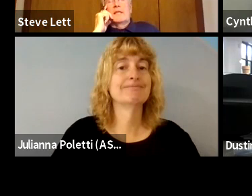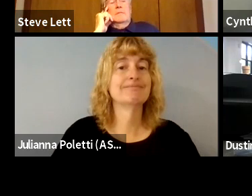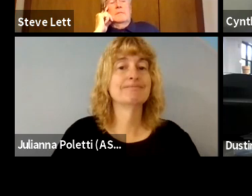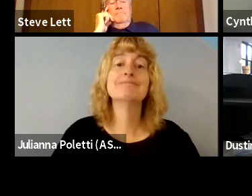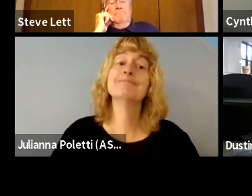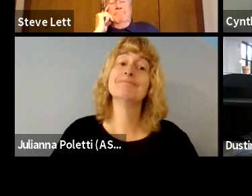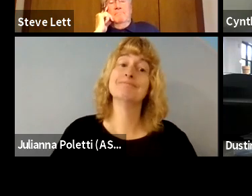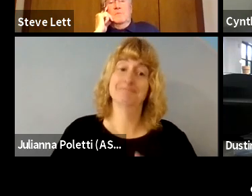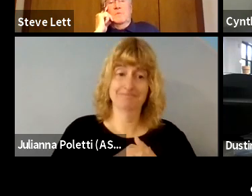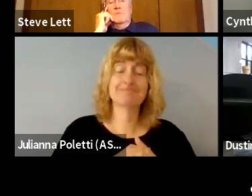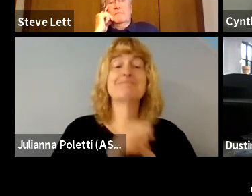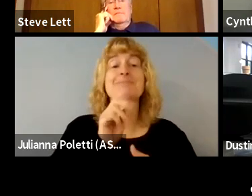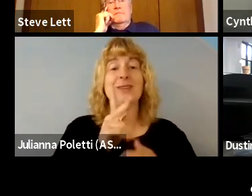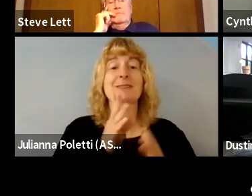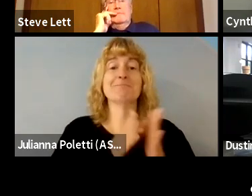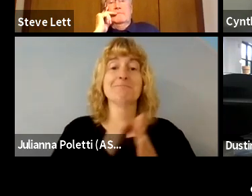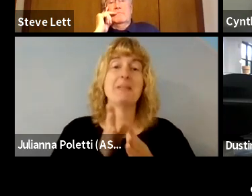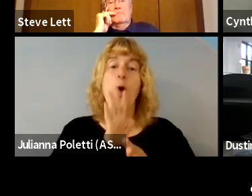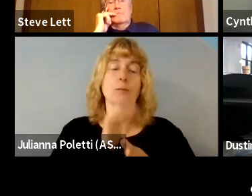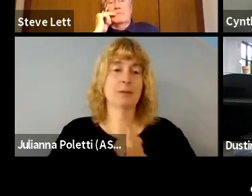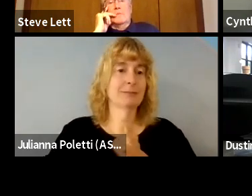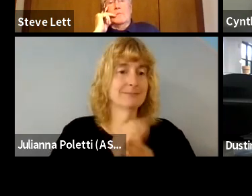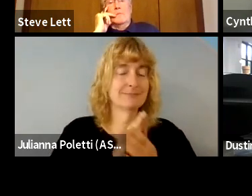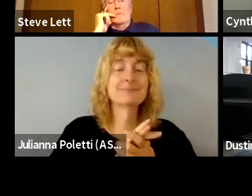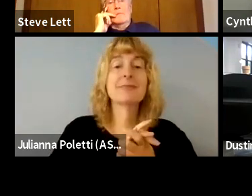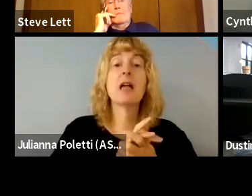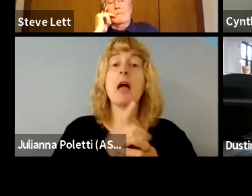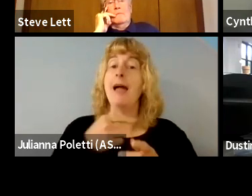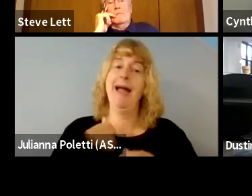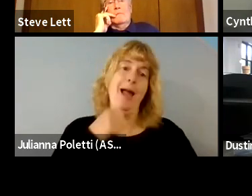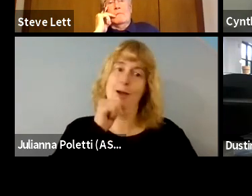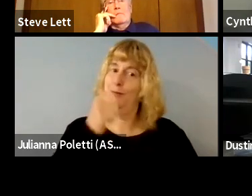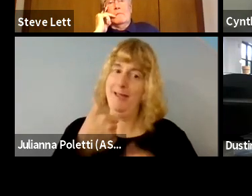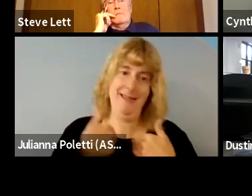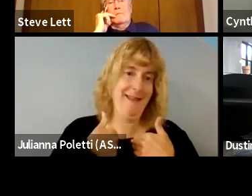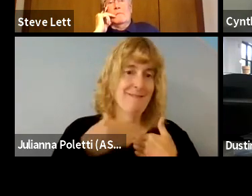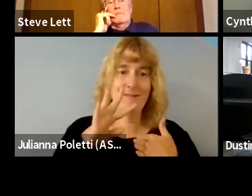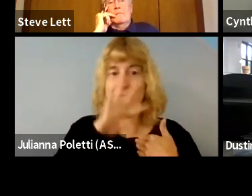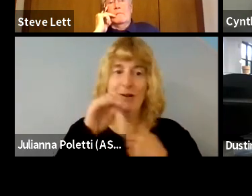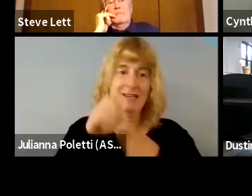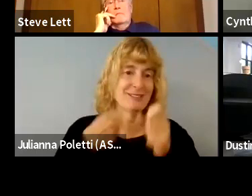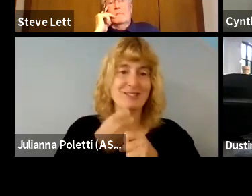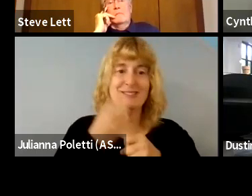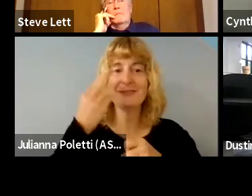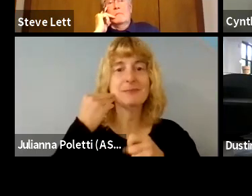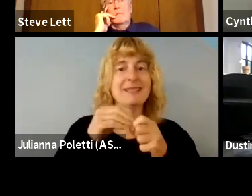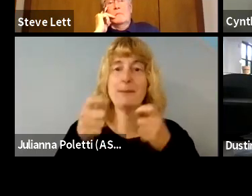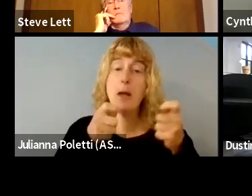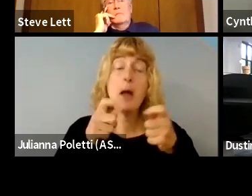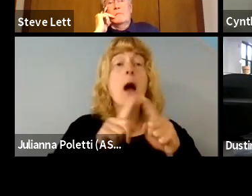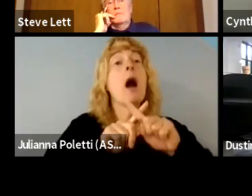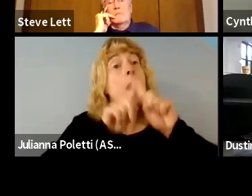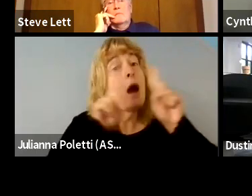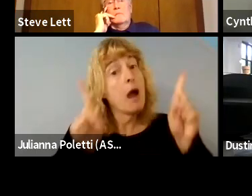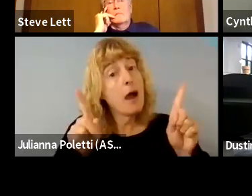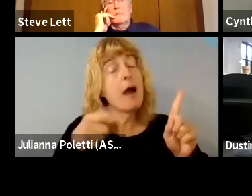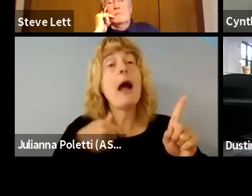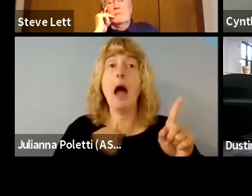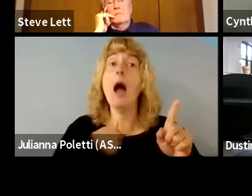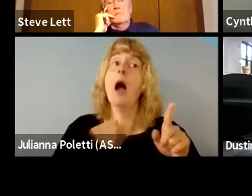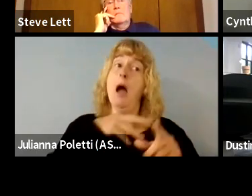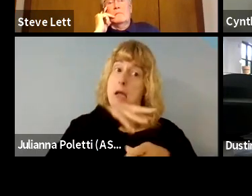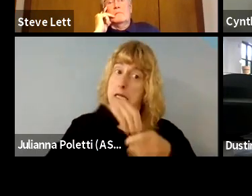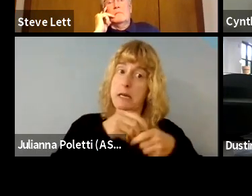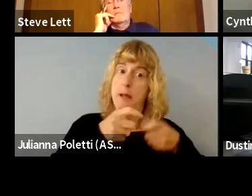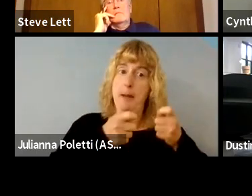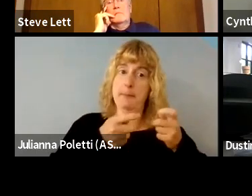Okay, I'm sorry. As for me, I don't have 40 years of experience in management. However, I have held management